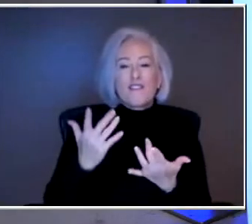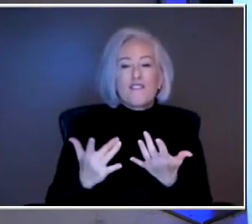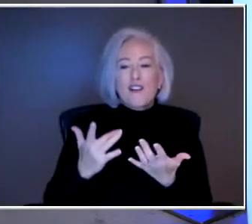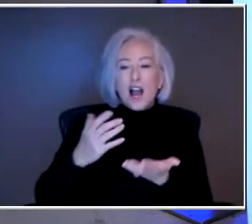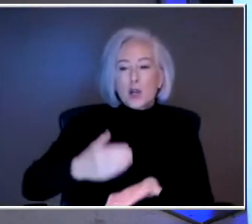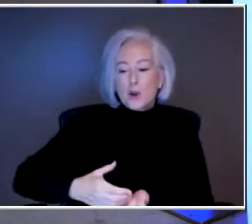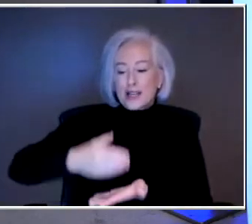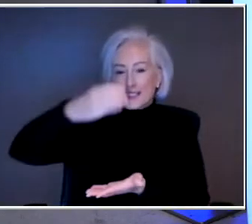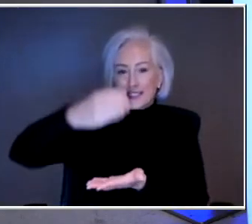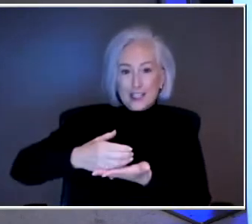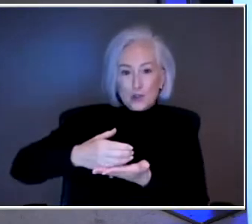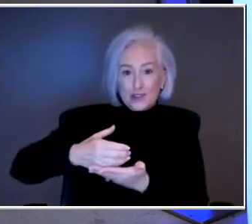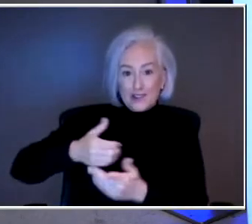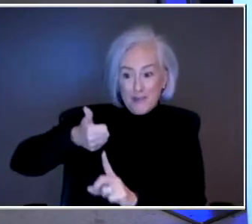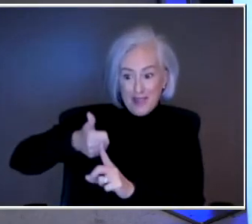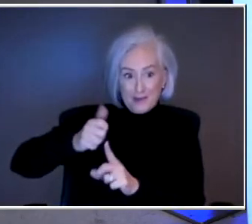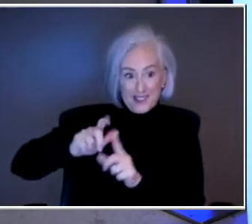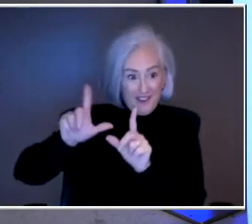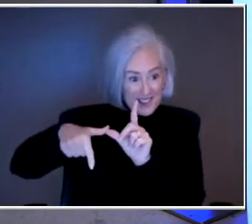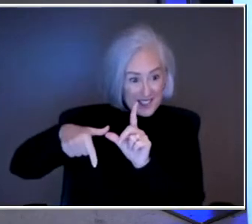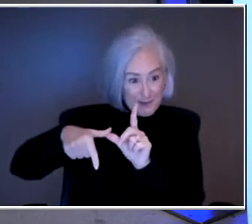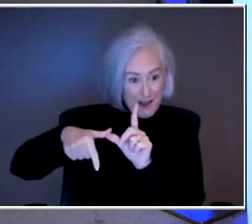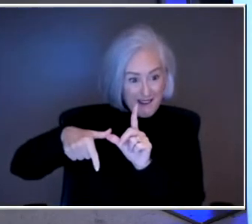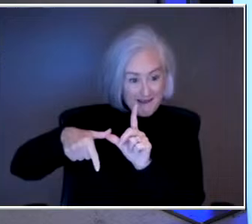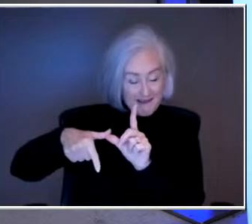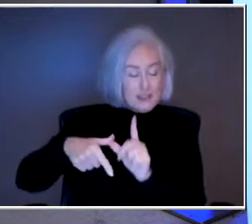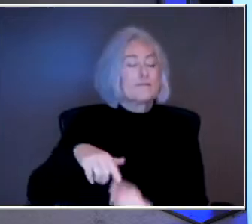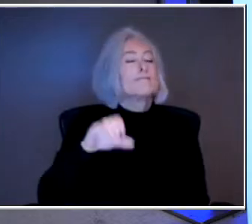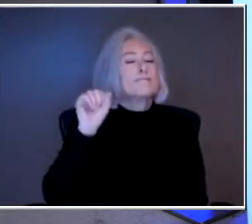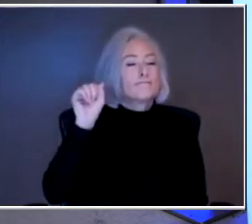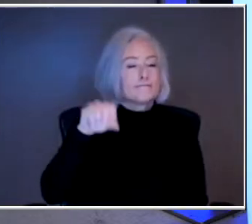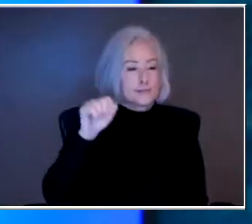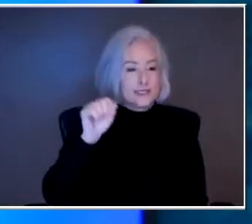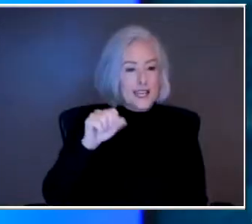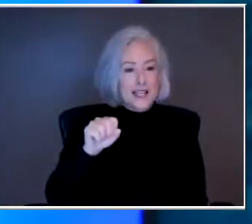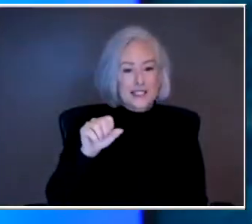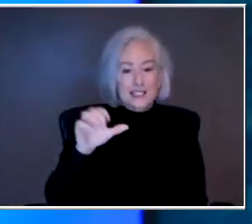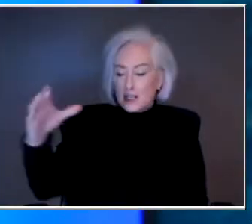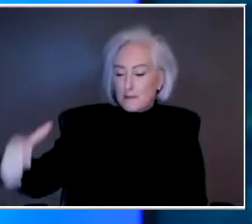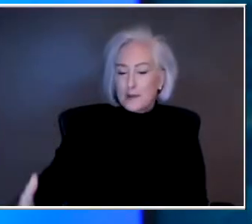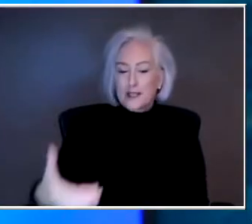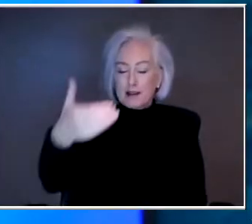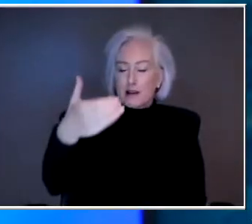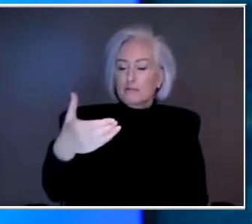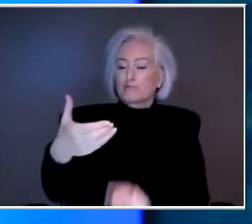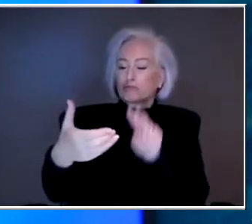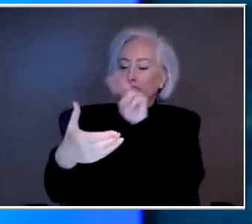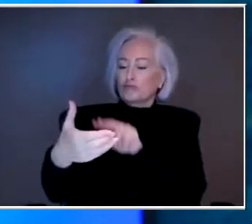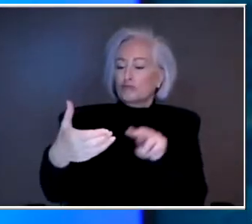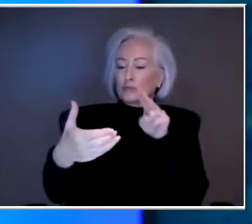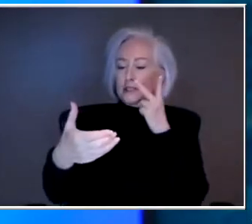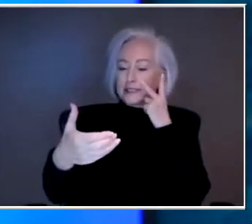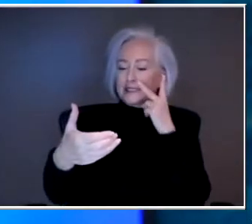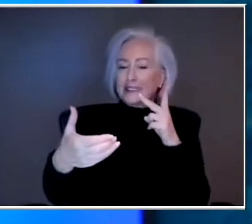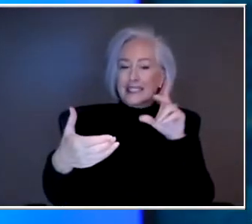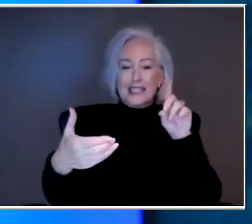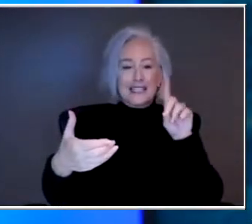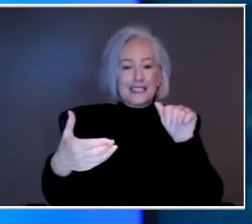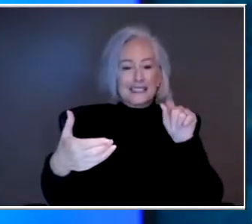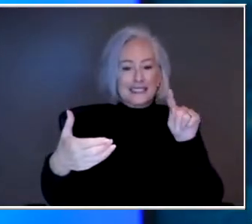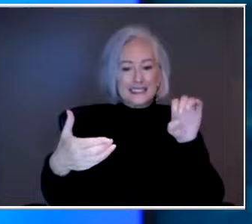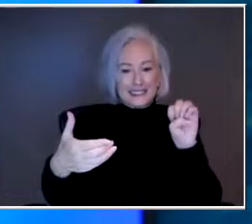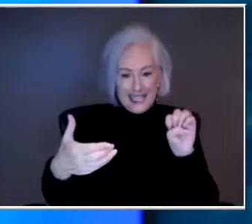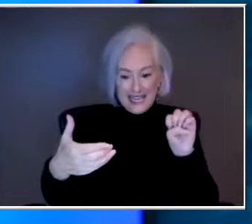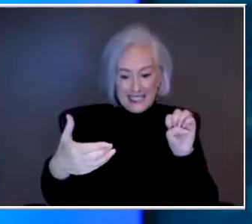expire? Yes, they do. Okay. So you want to look at your extinguisher and see what the date is, and make sure that you're replacing it as